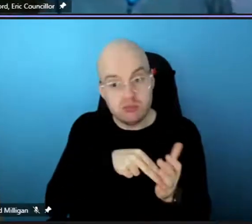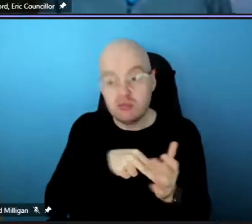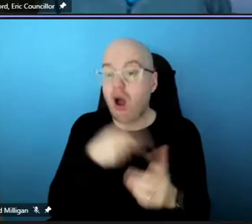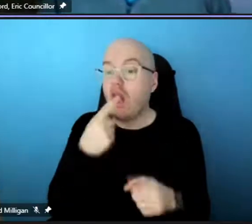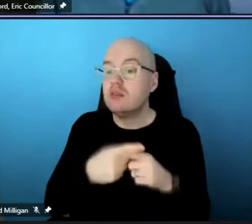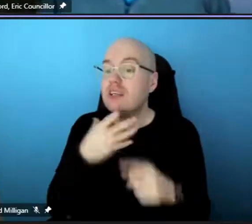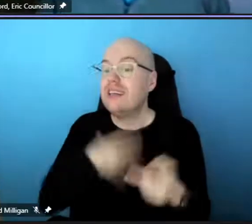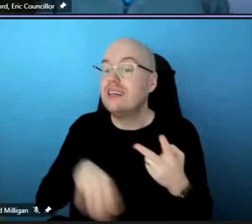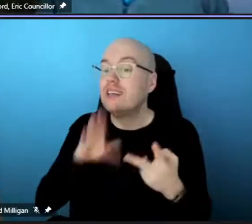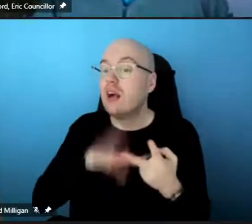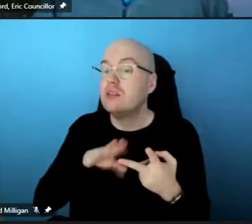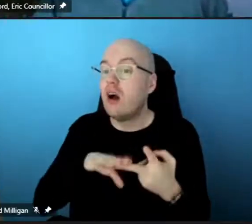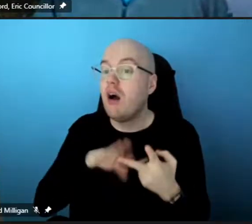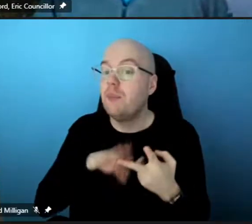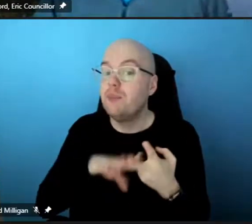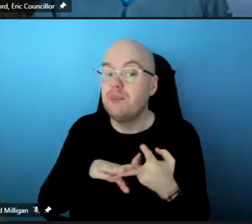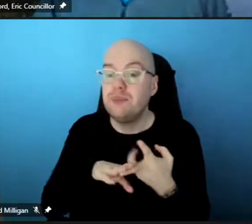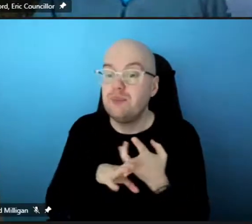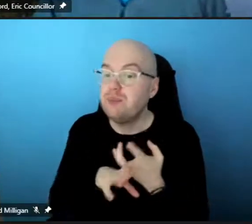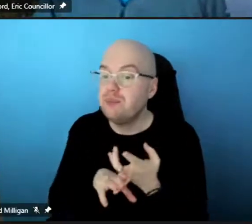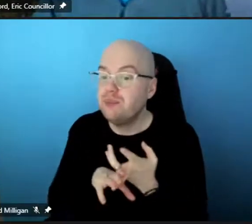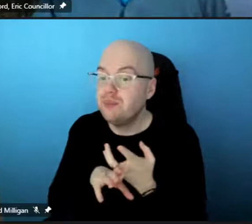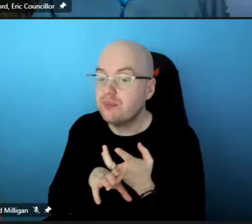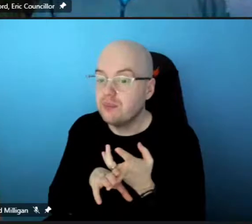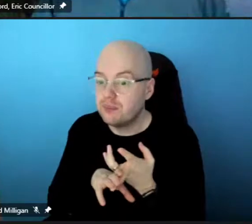have a seconder, please?